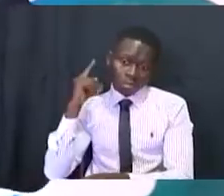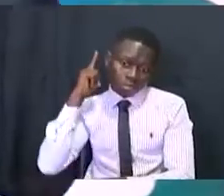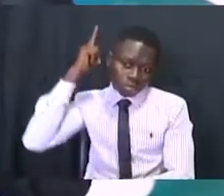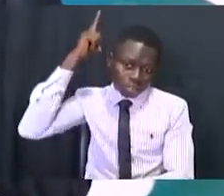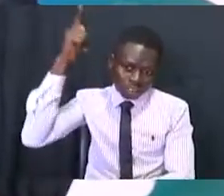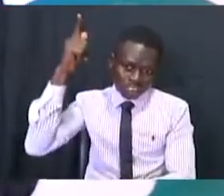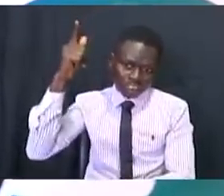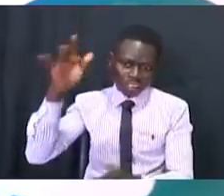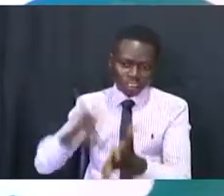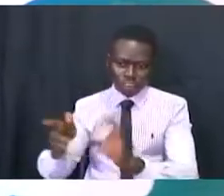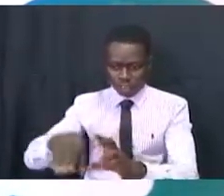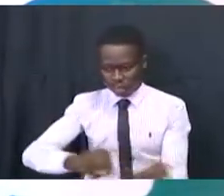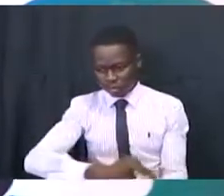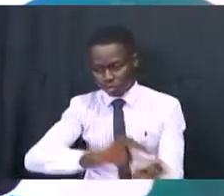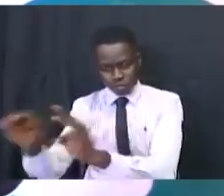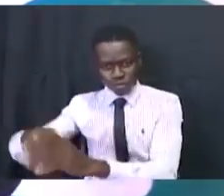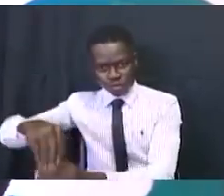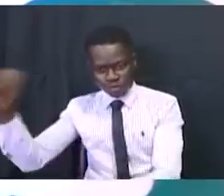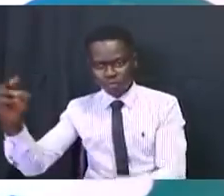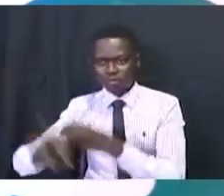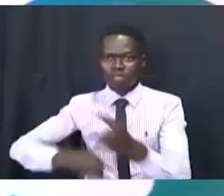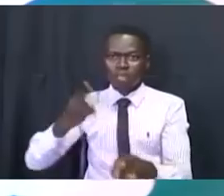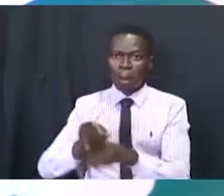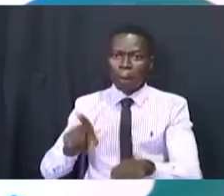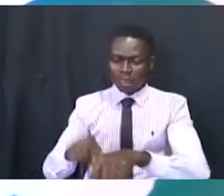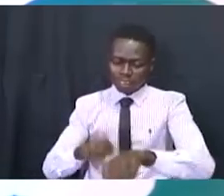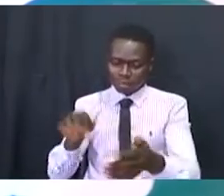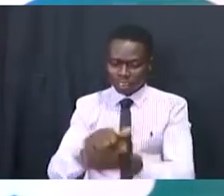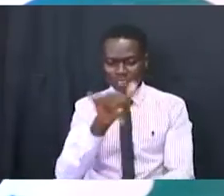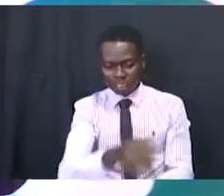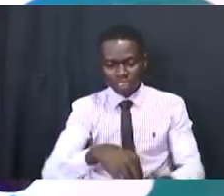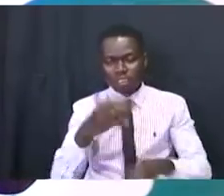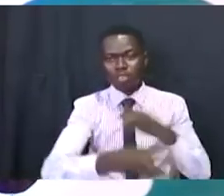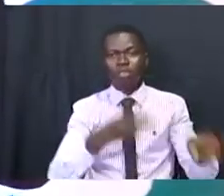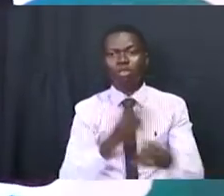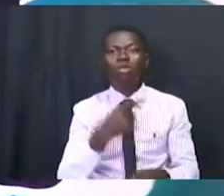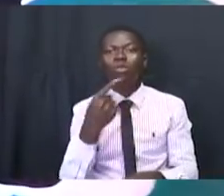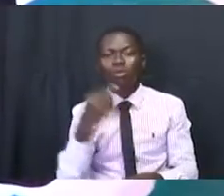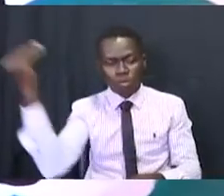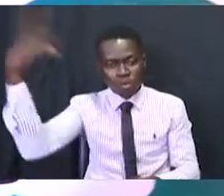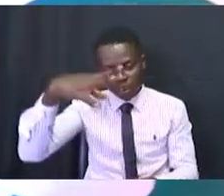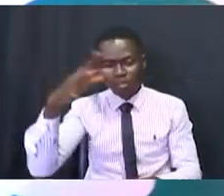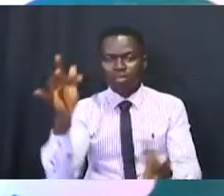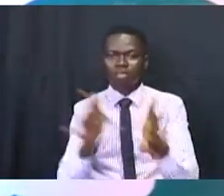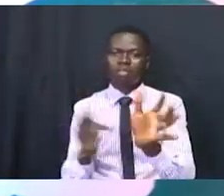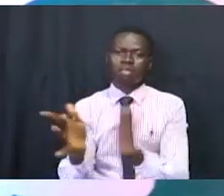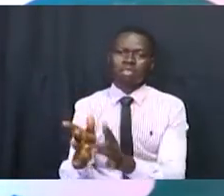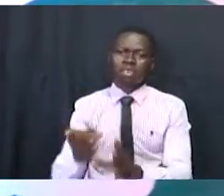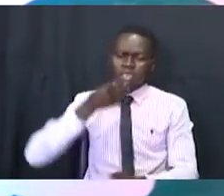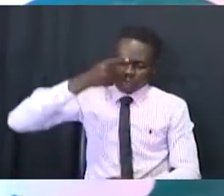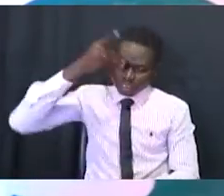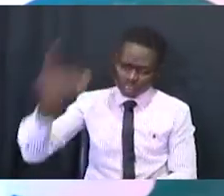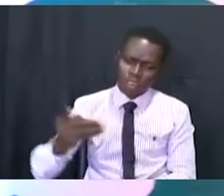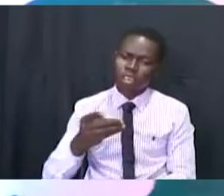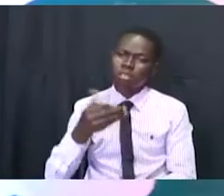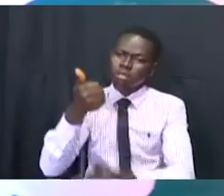world. But as long as I'm around, I am the light of the world. Declare who you are. Declare